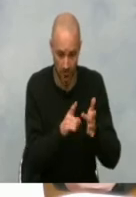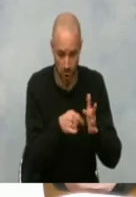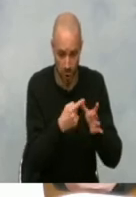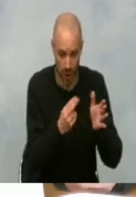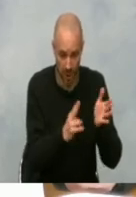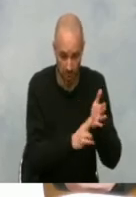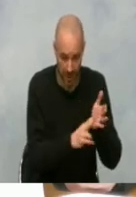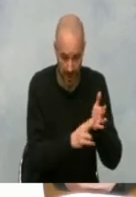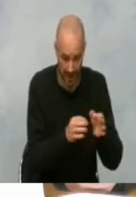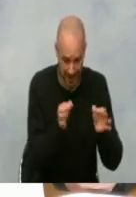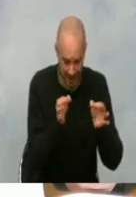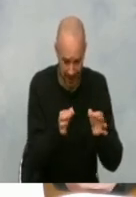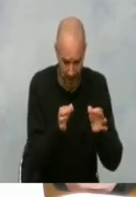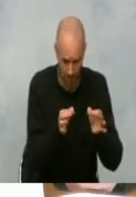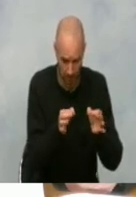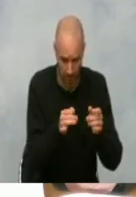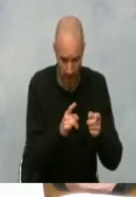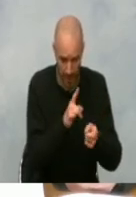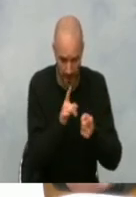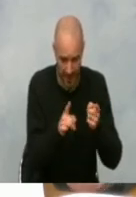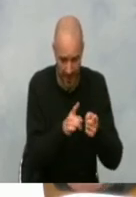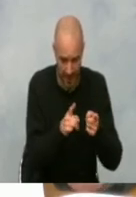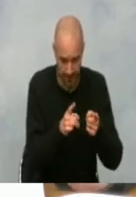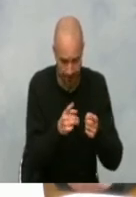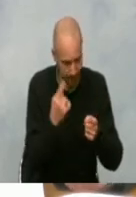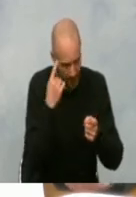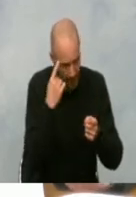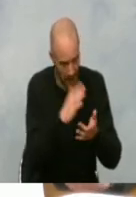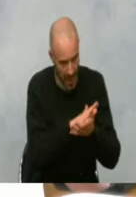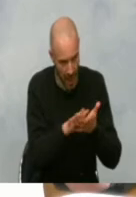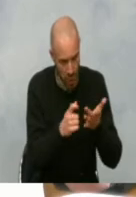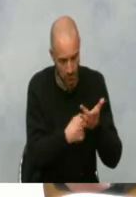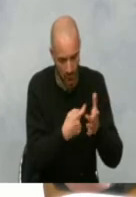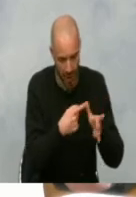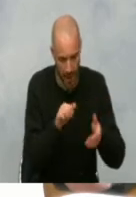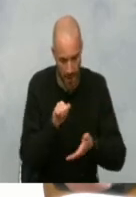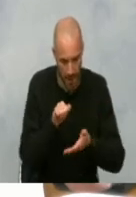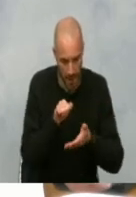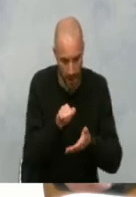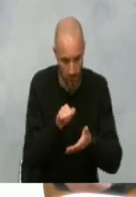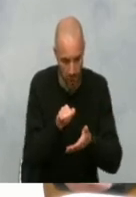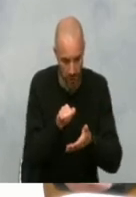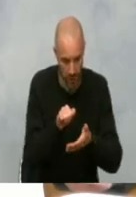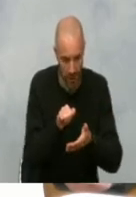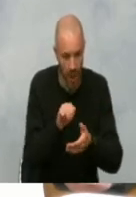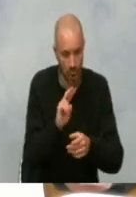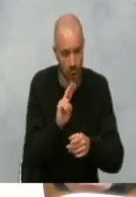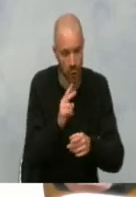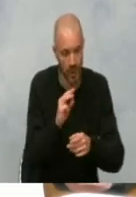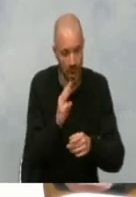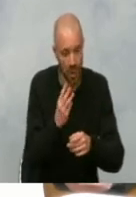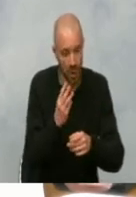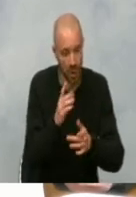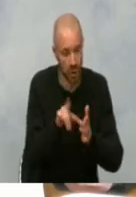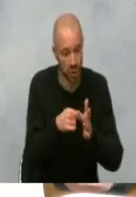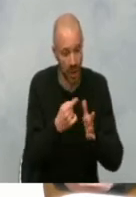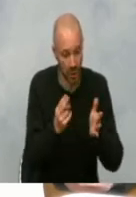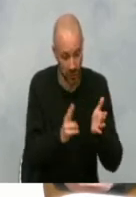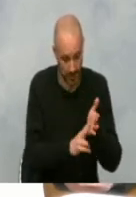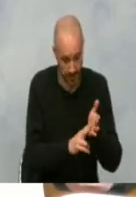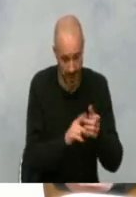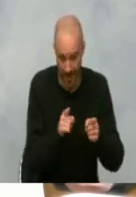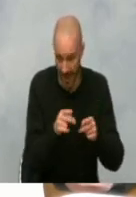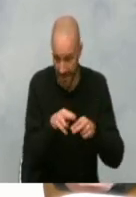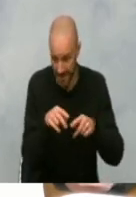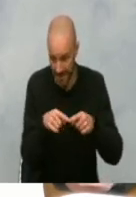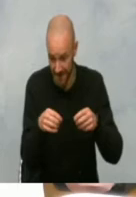meeting to consider the HRA budget, which is going to take place on the 23rd of January. And then into